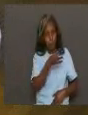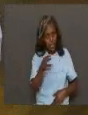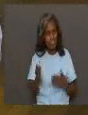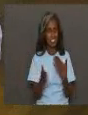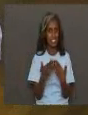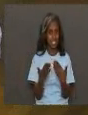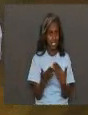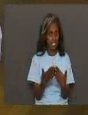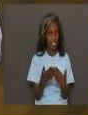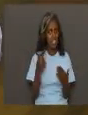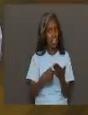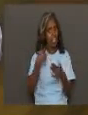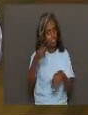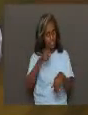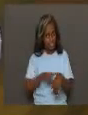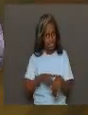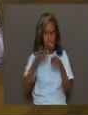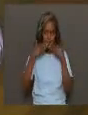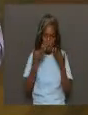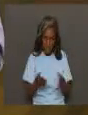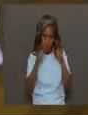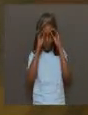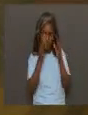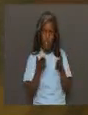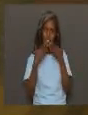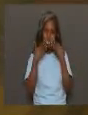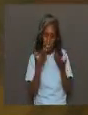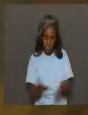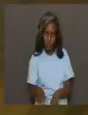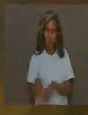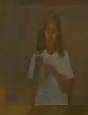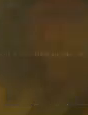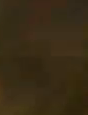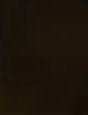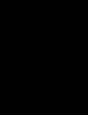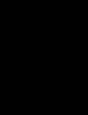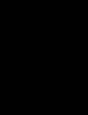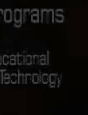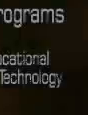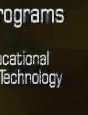easily. Until next time, thank you, teacher. Thank you, students.